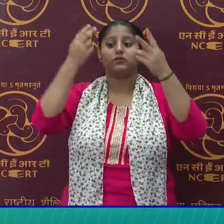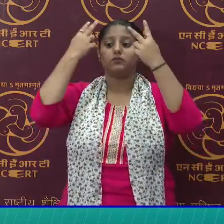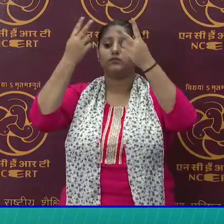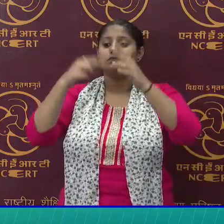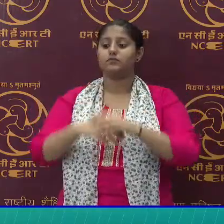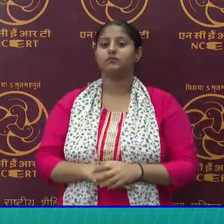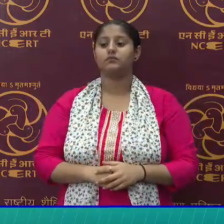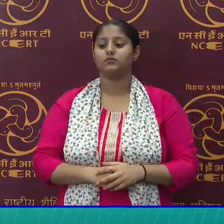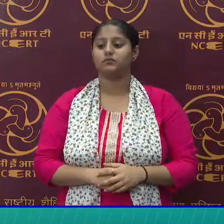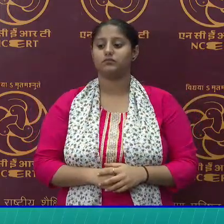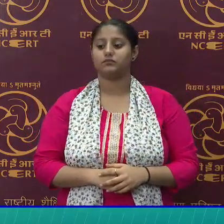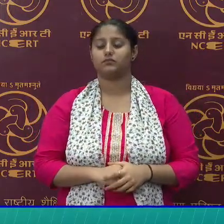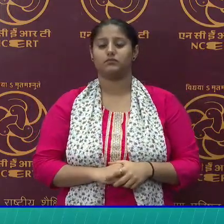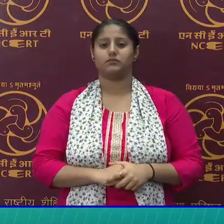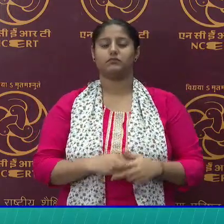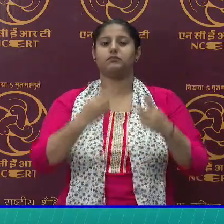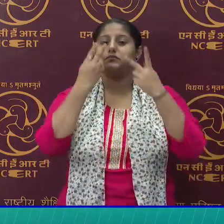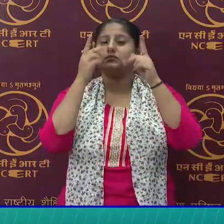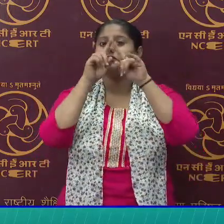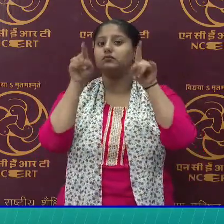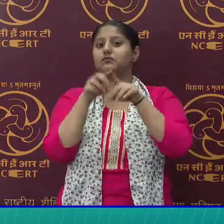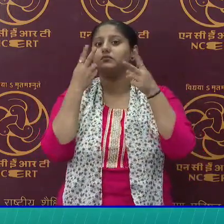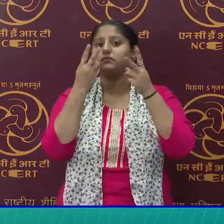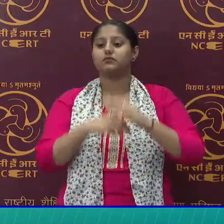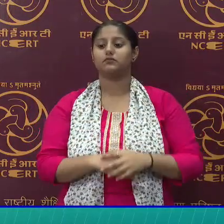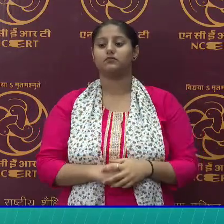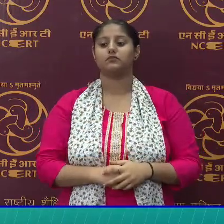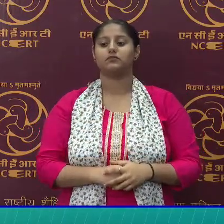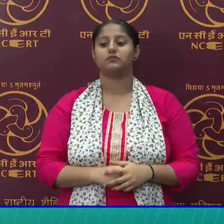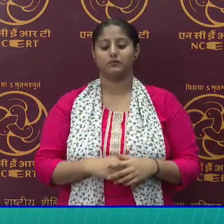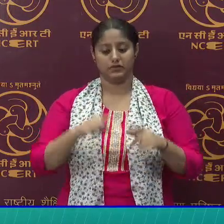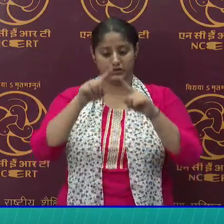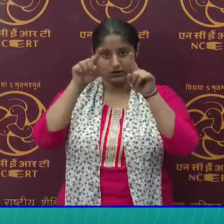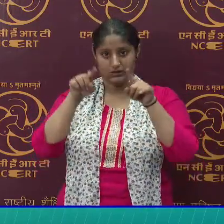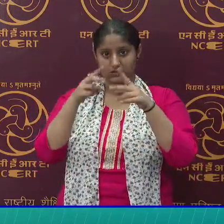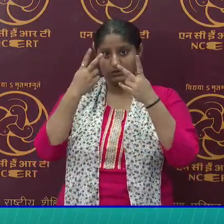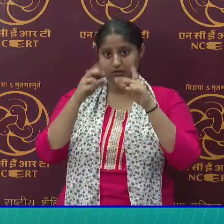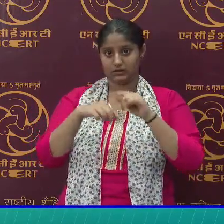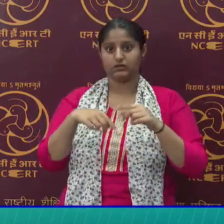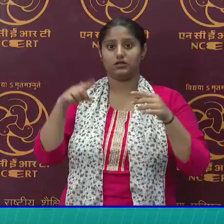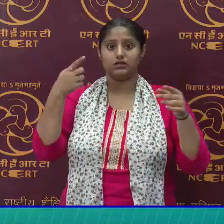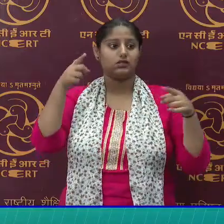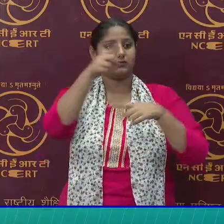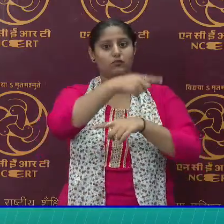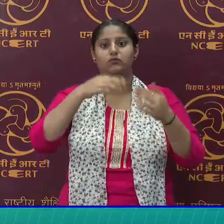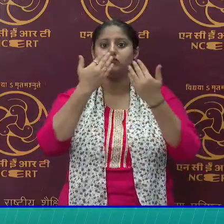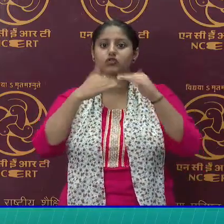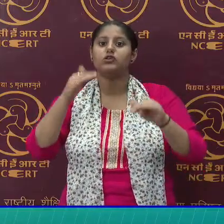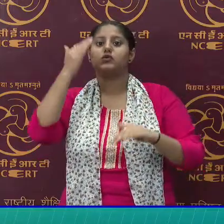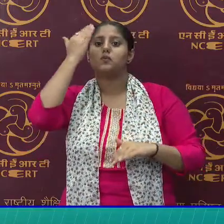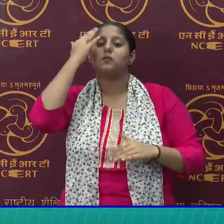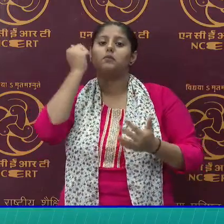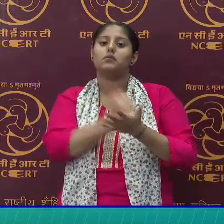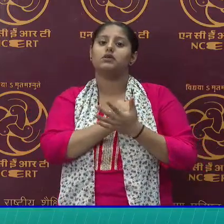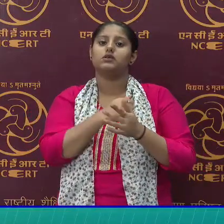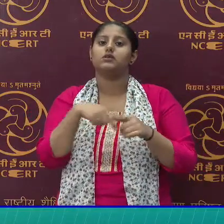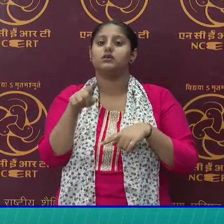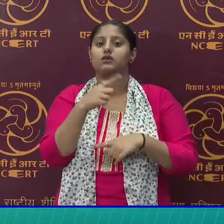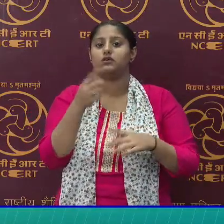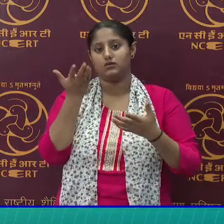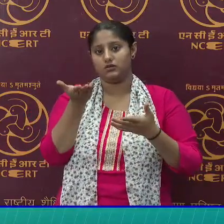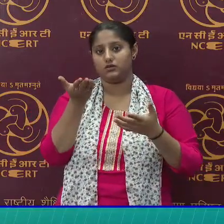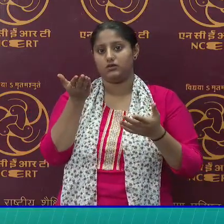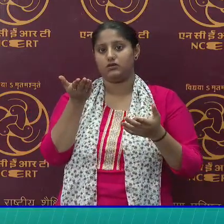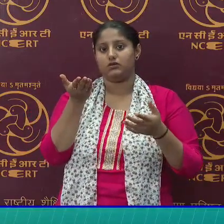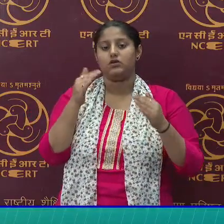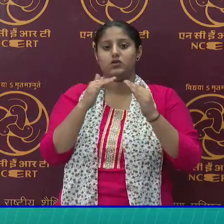and which they would be familiar, if they have seen it, near this thing would be